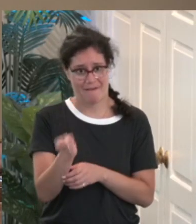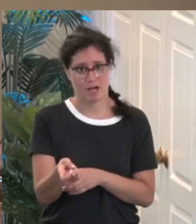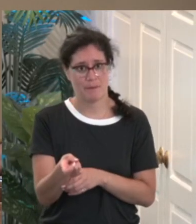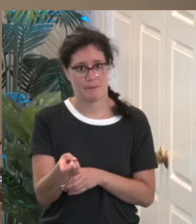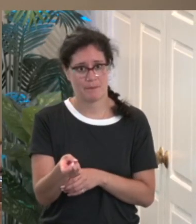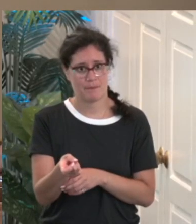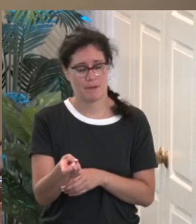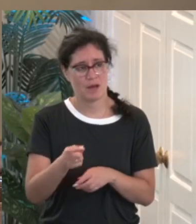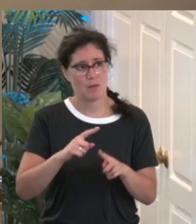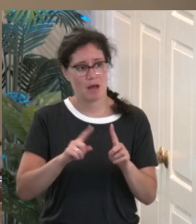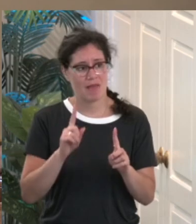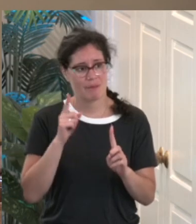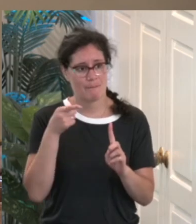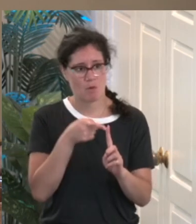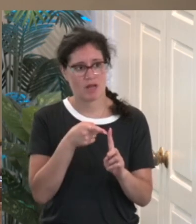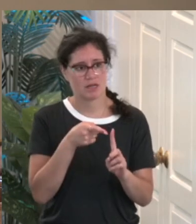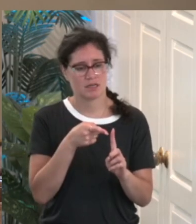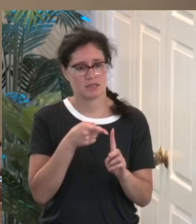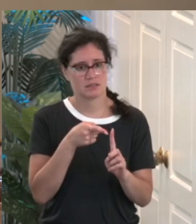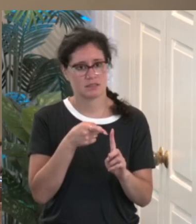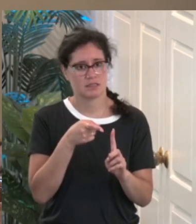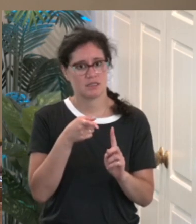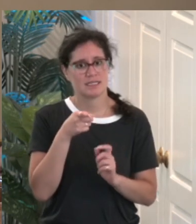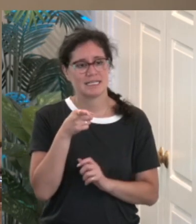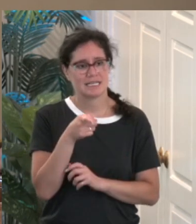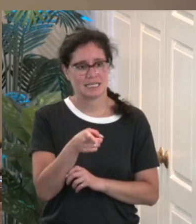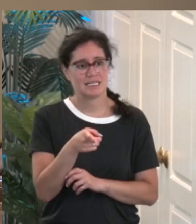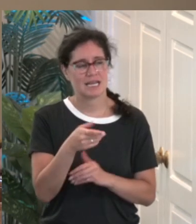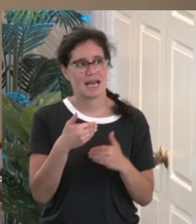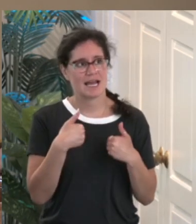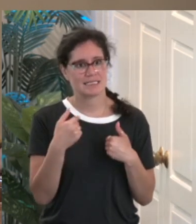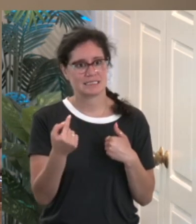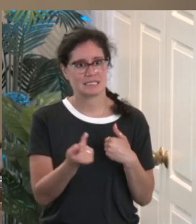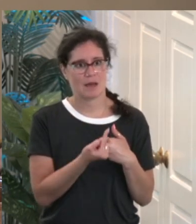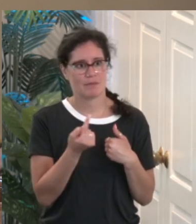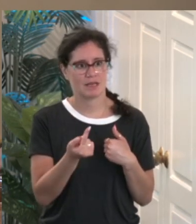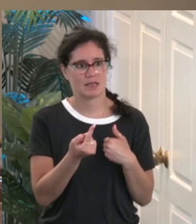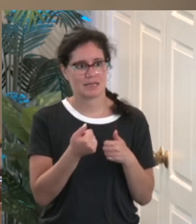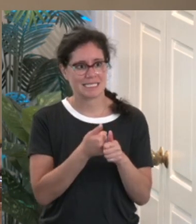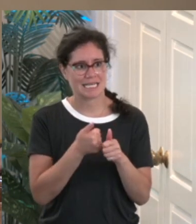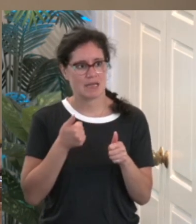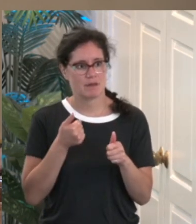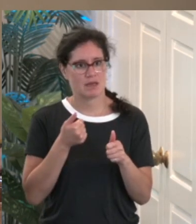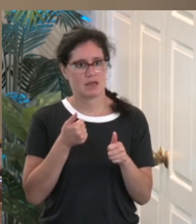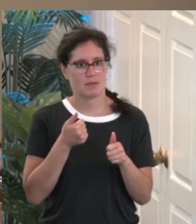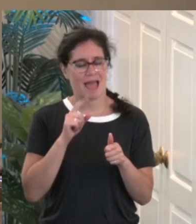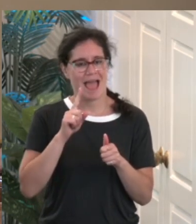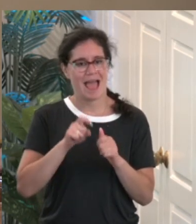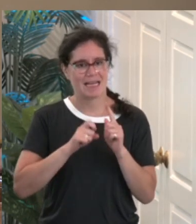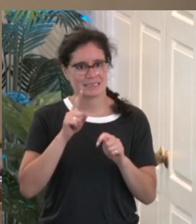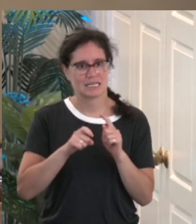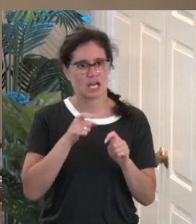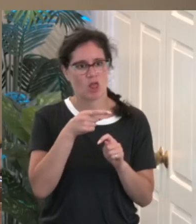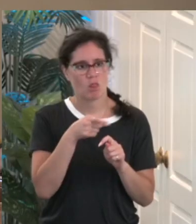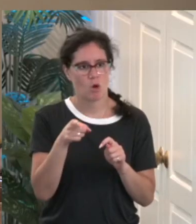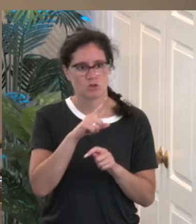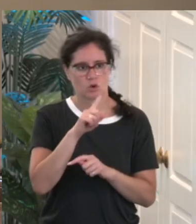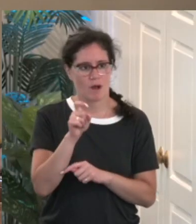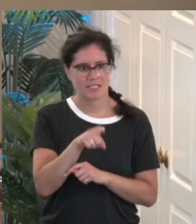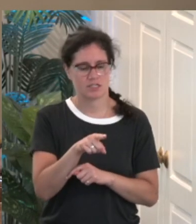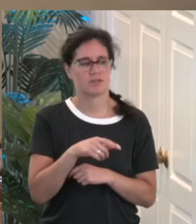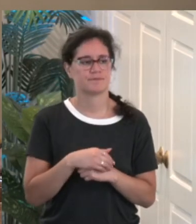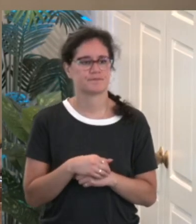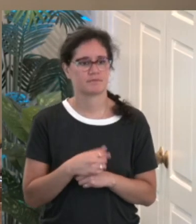But the point is that he has something that is keeping him asking those questions. Now, I